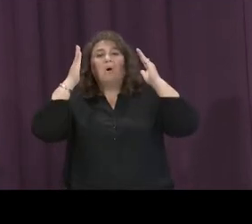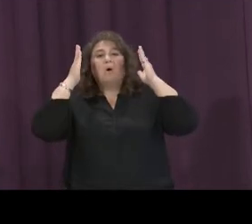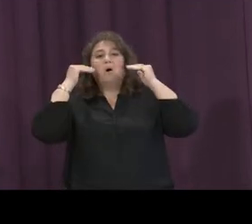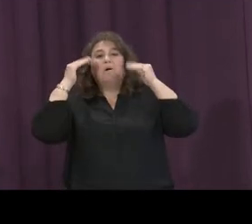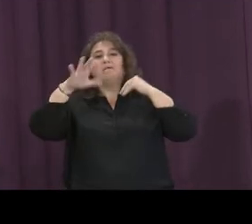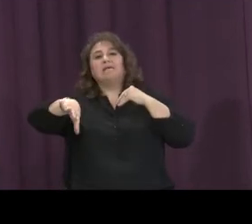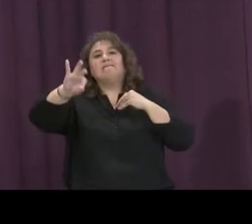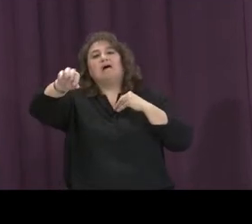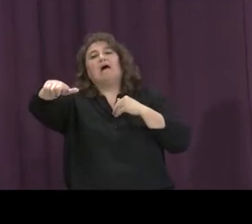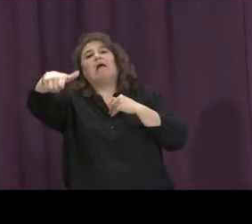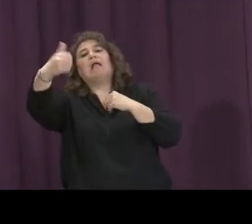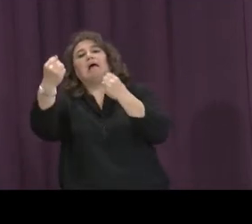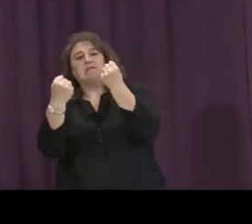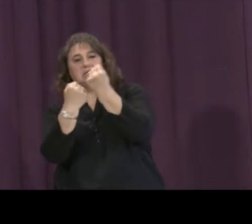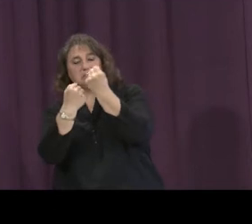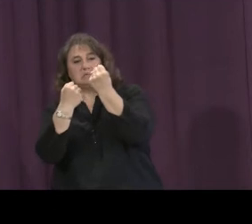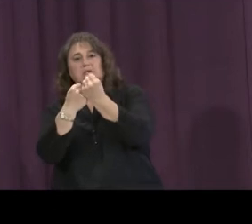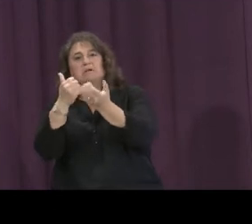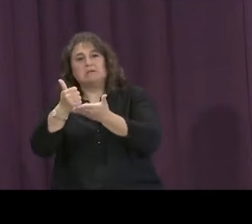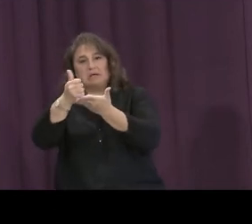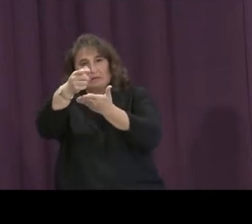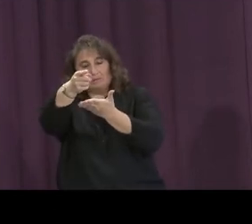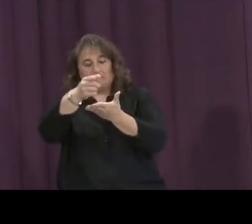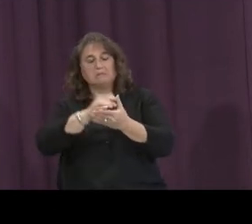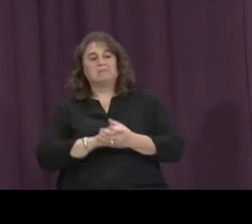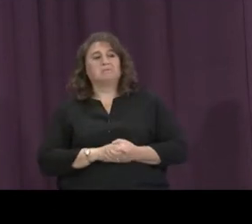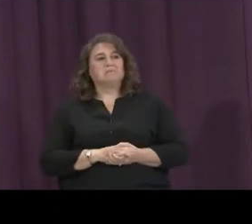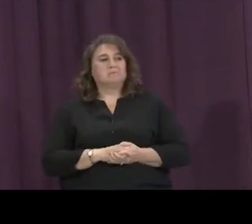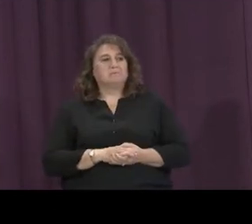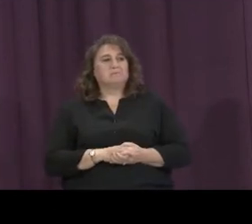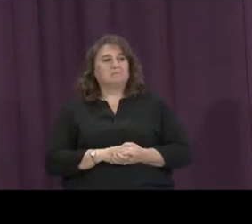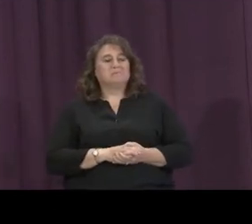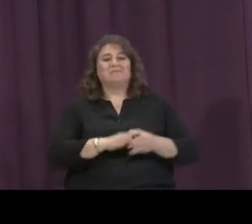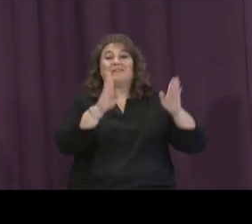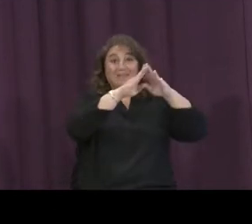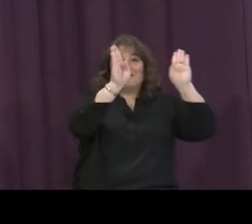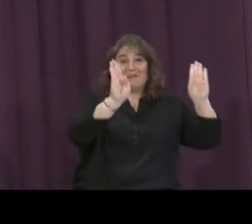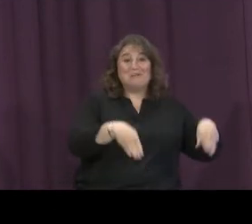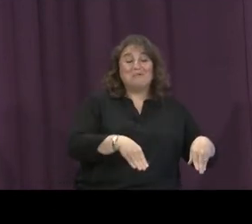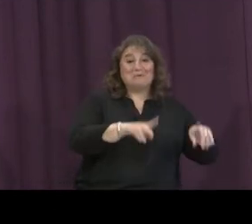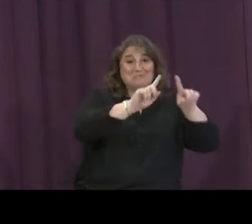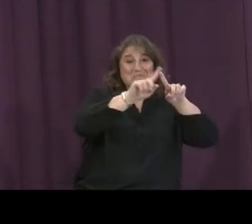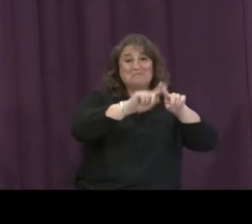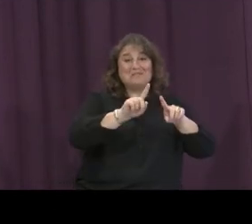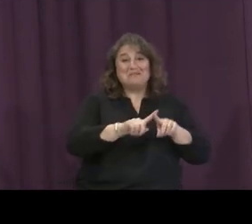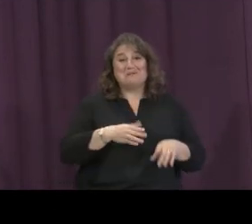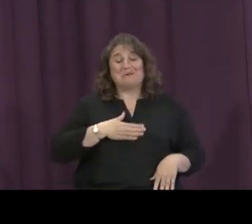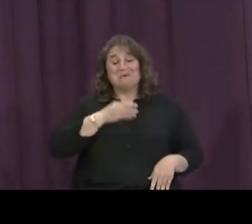different place for everyone. Right. Yeah. Our, our homes are all different, right? Yeah. Yeah.